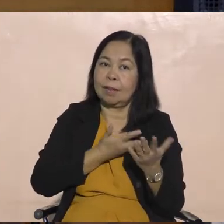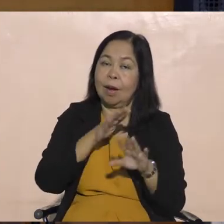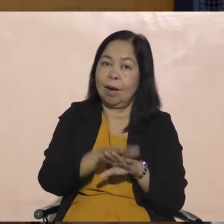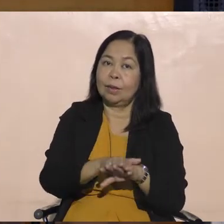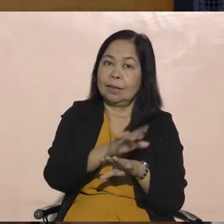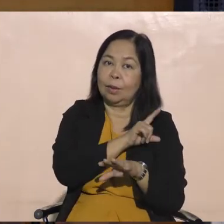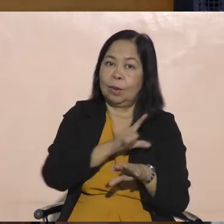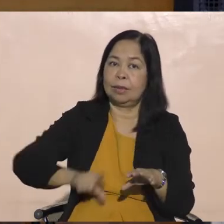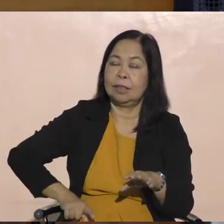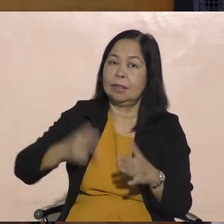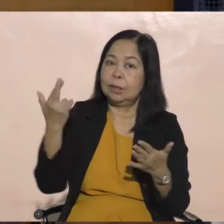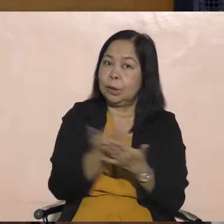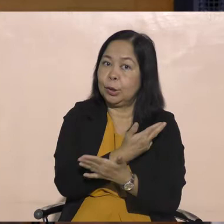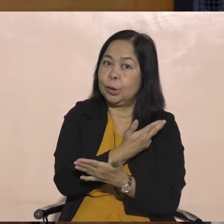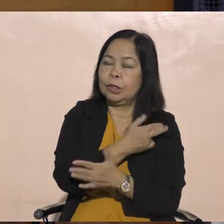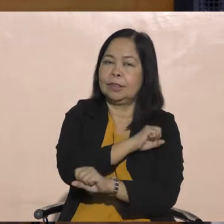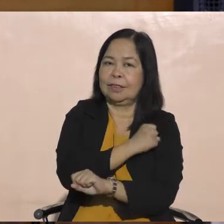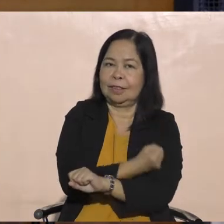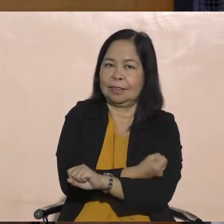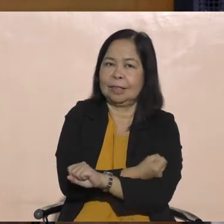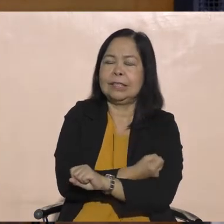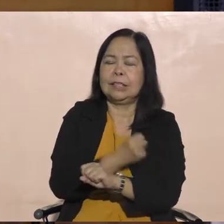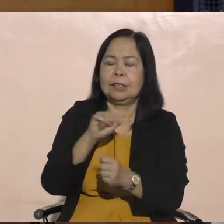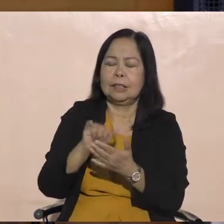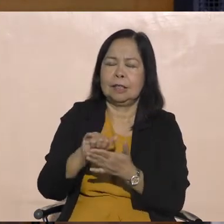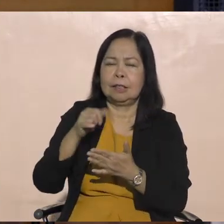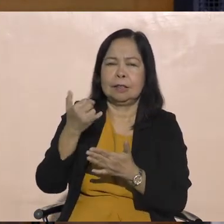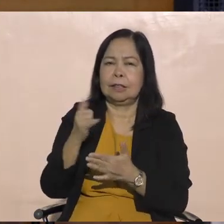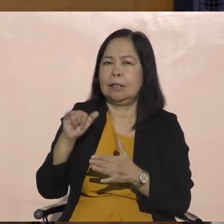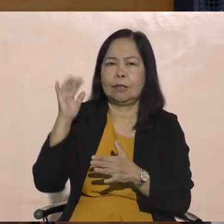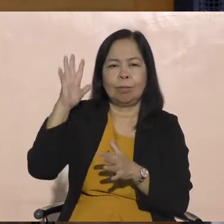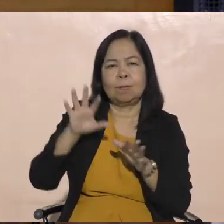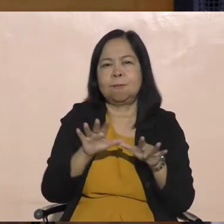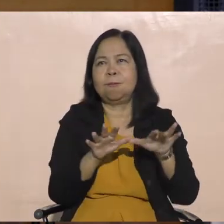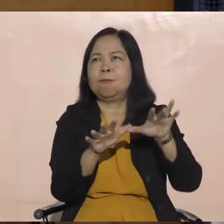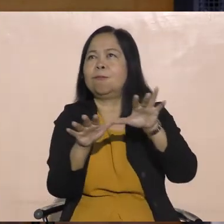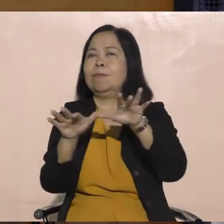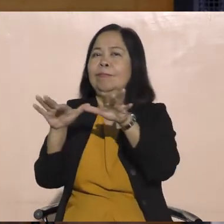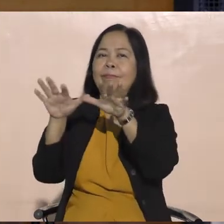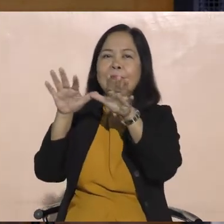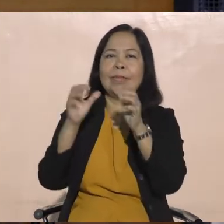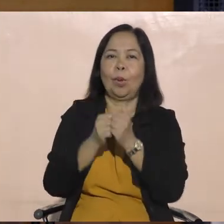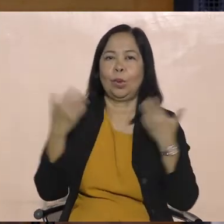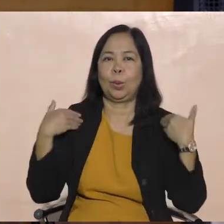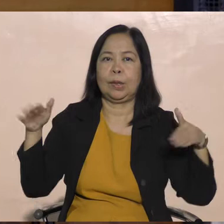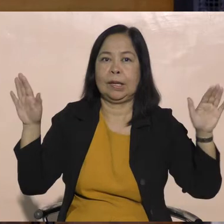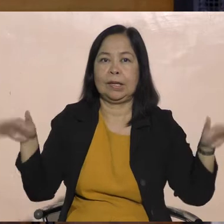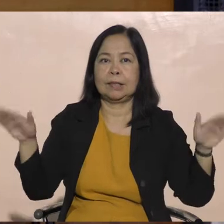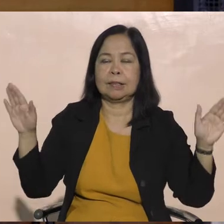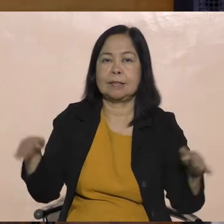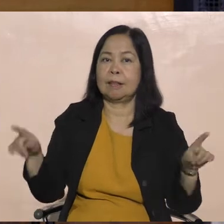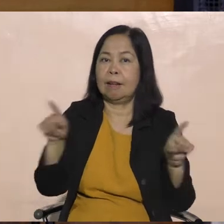on the Lord, hallelujah, shall renew their strength. They shall mount up with wings like eagles. They